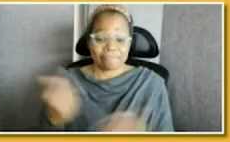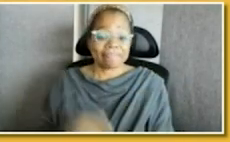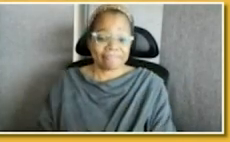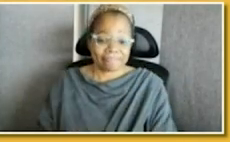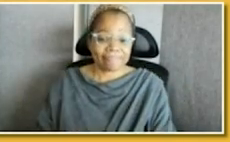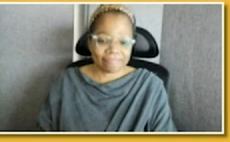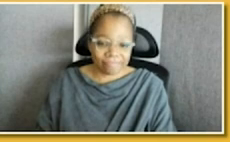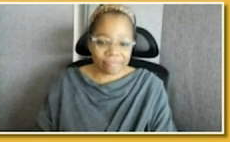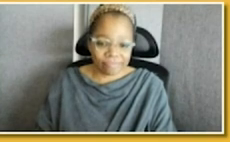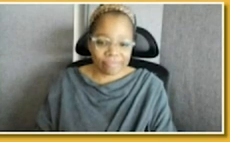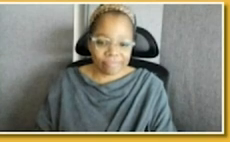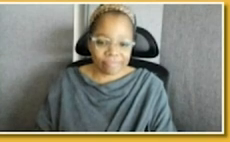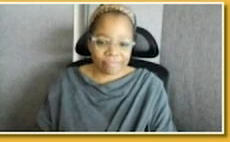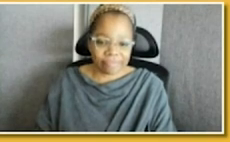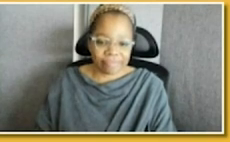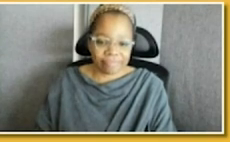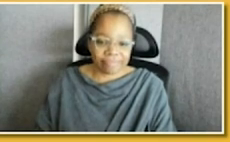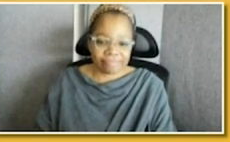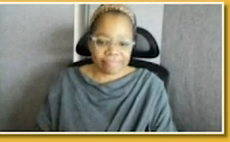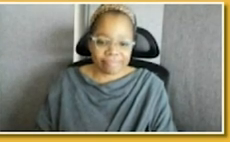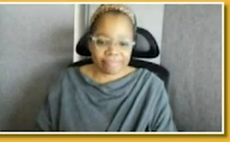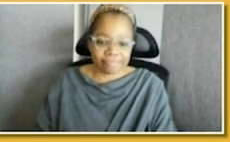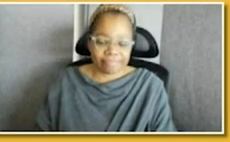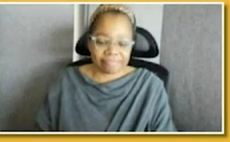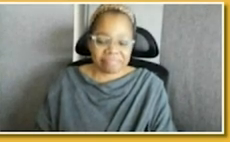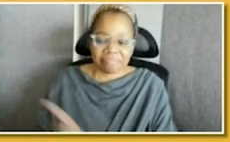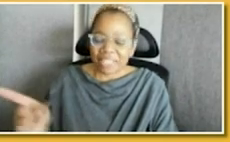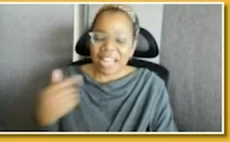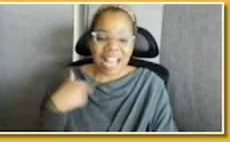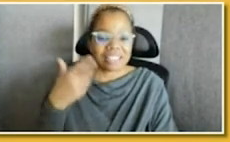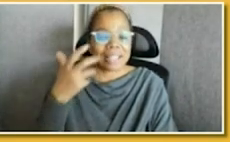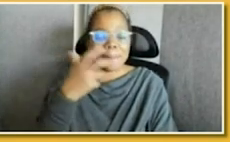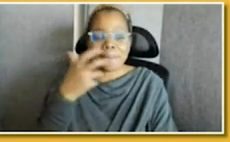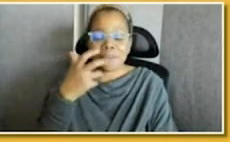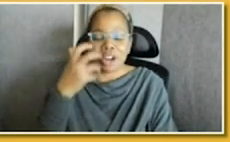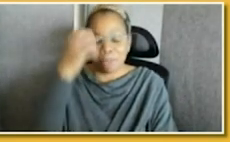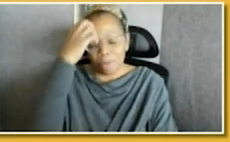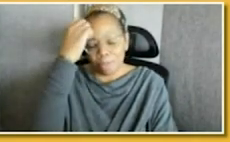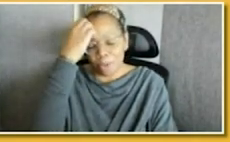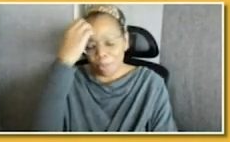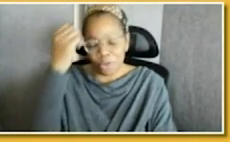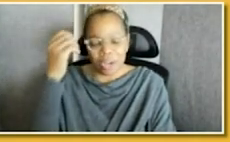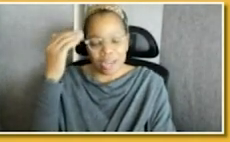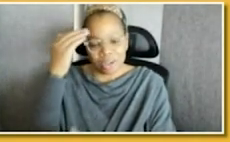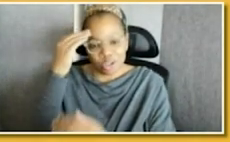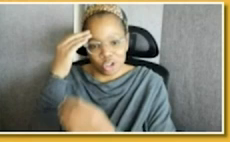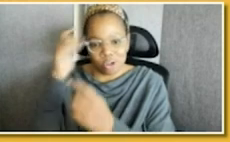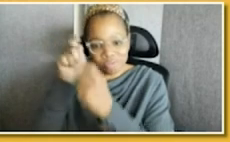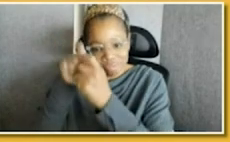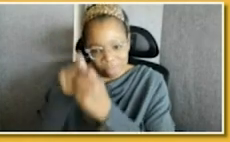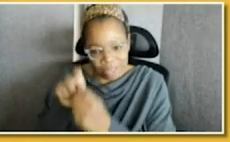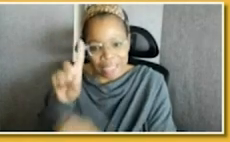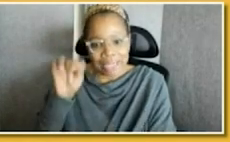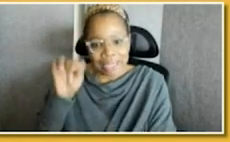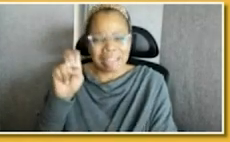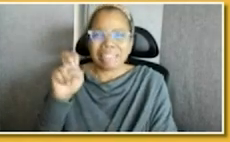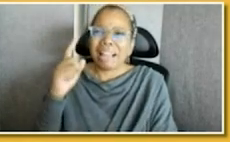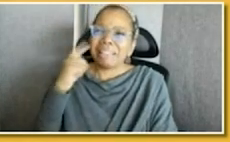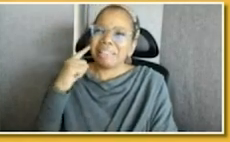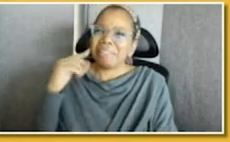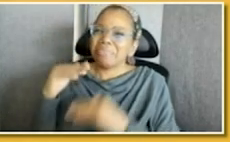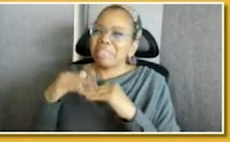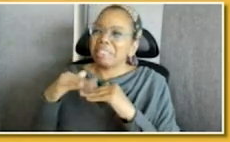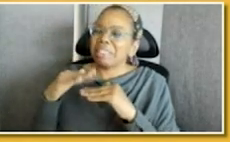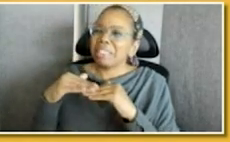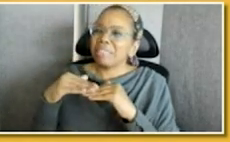he's always got an incredible memory for dates. So, you know, I think it's been at least 10